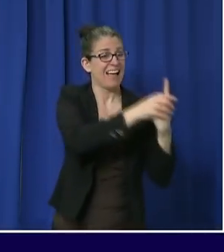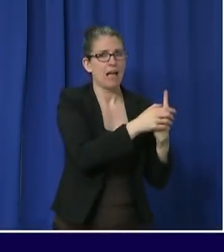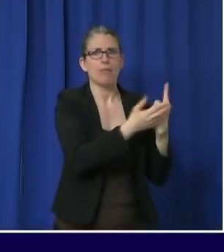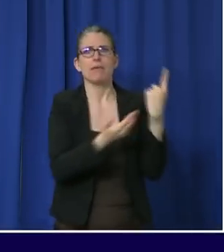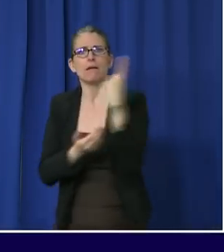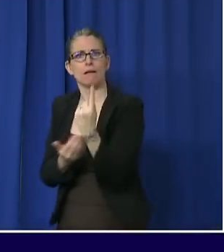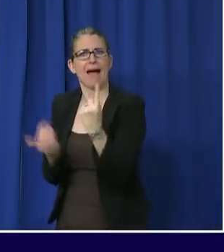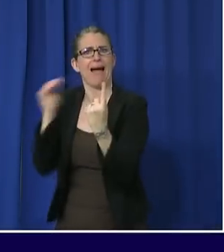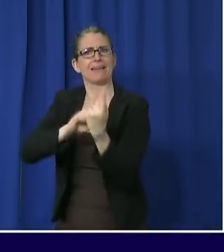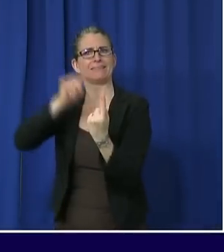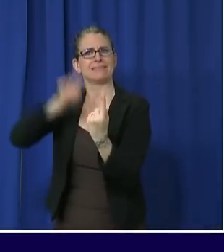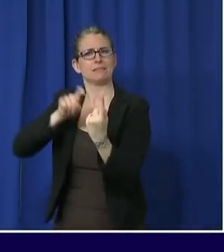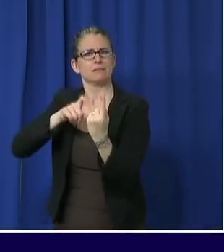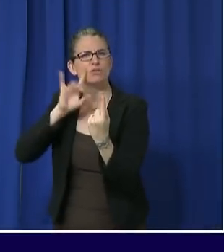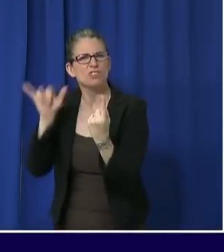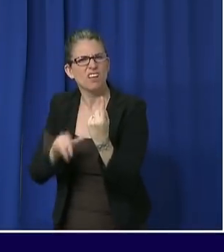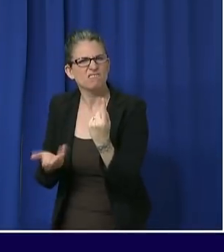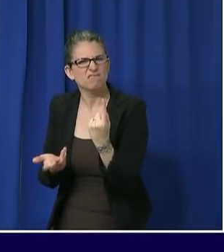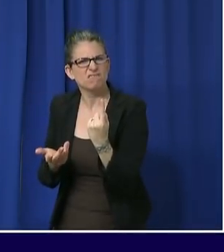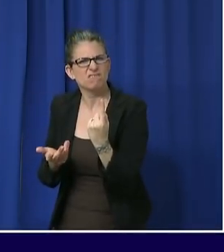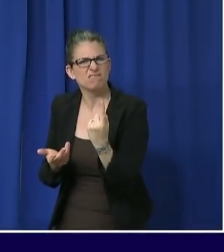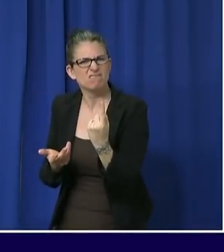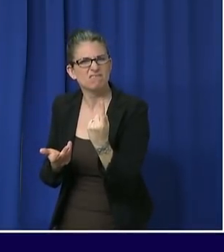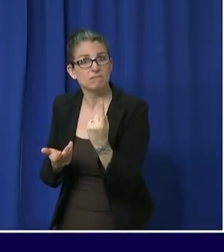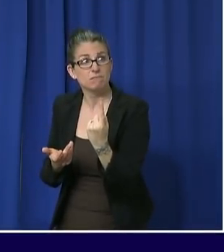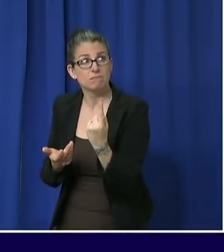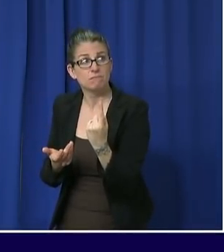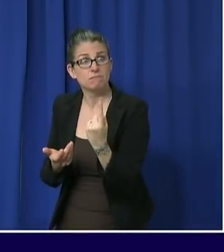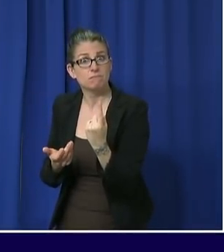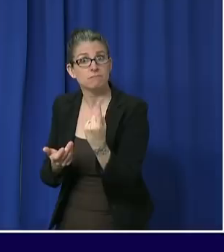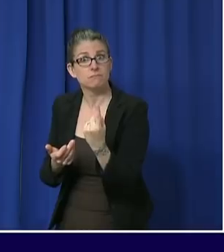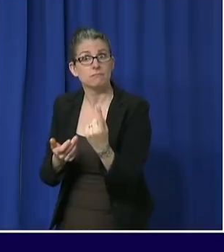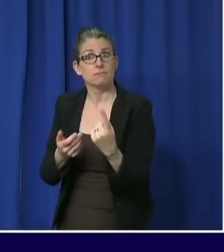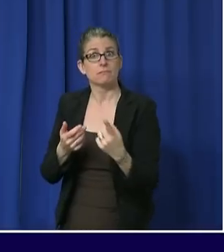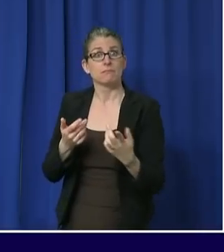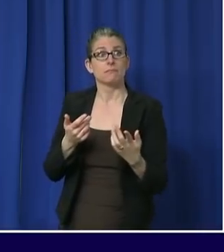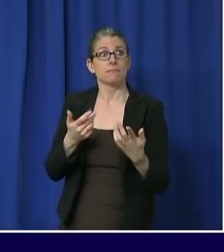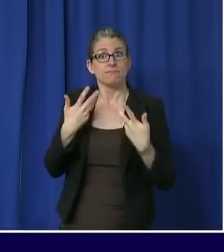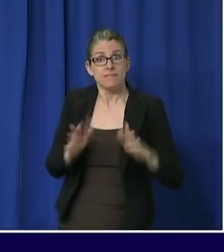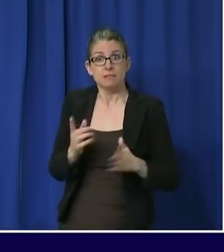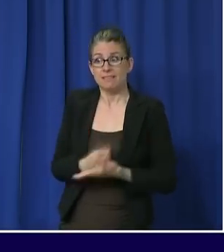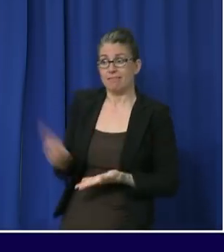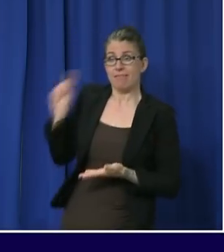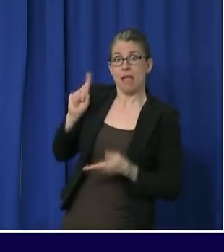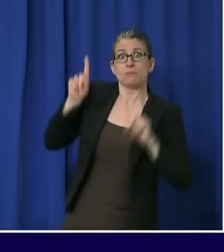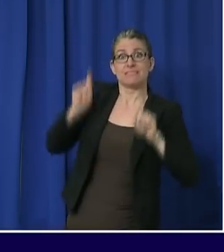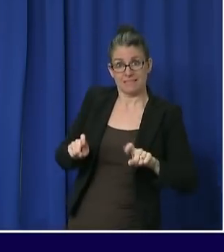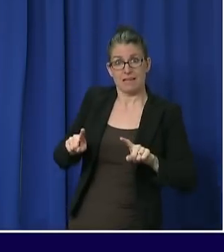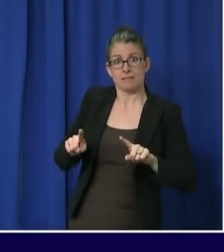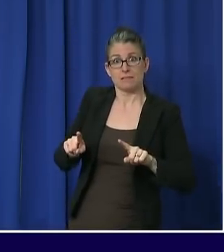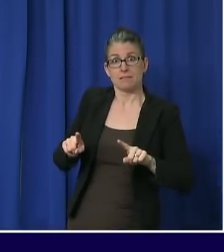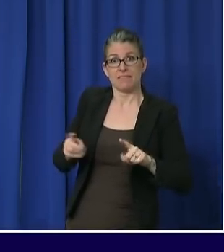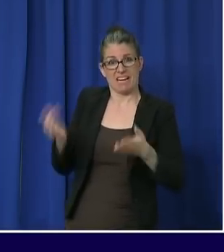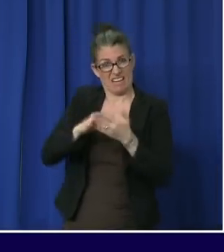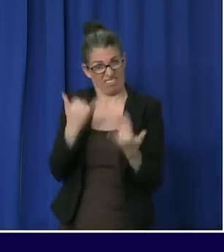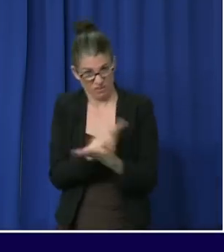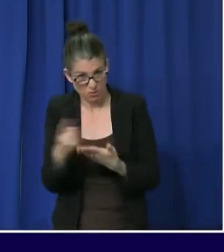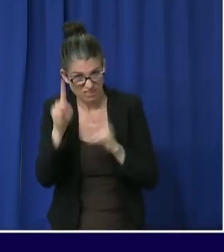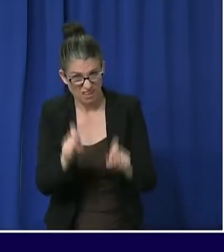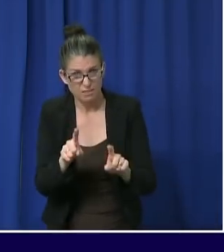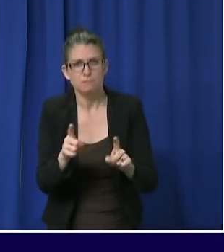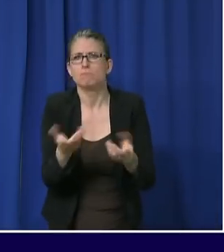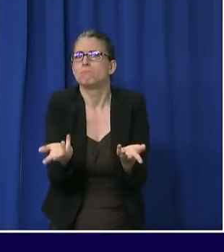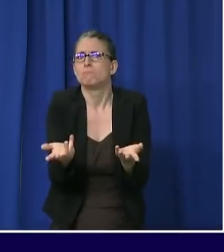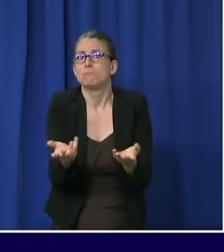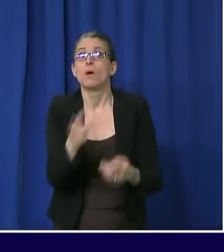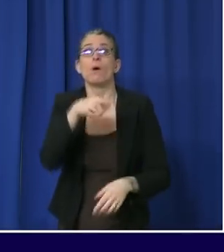staff? And then, of course, the most difficult question of all, how should we think about positives? Before we go down